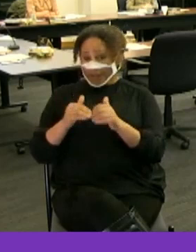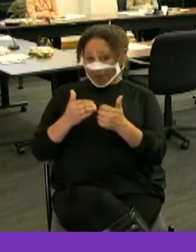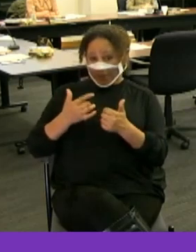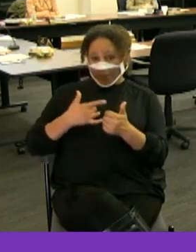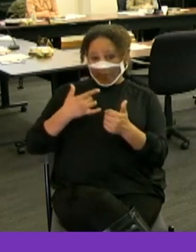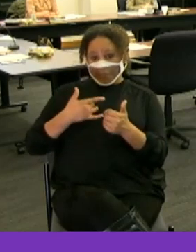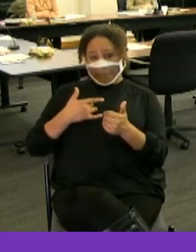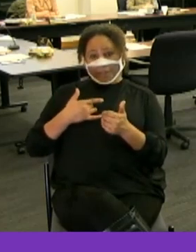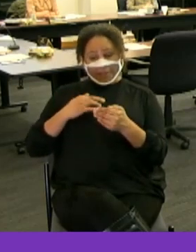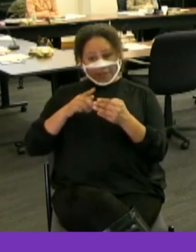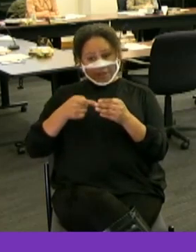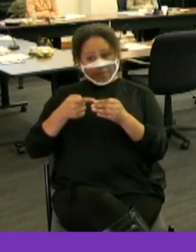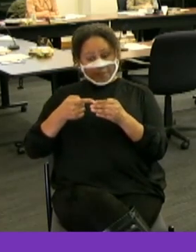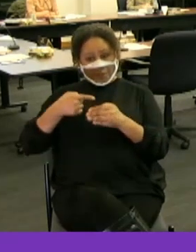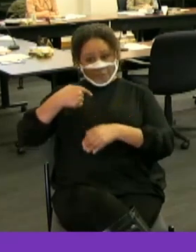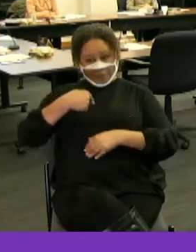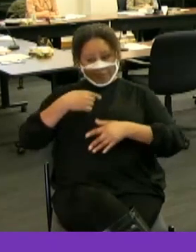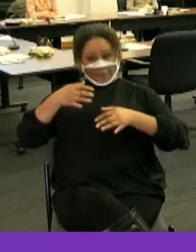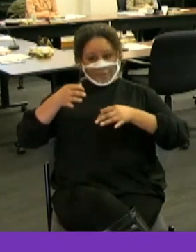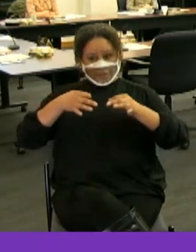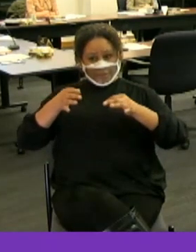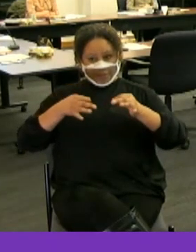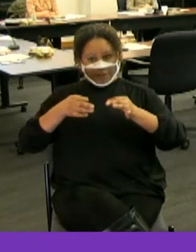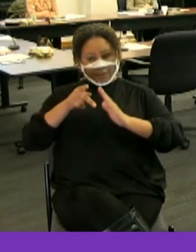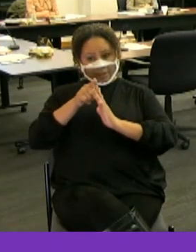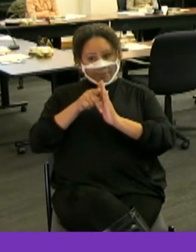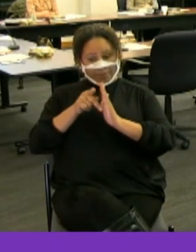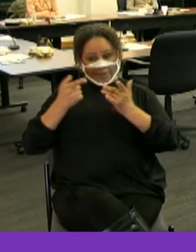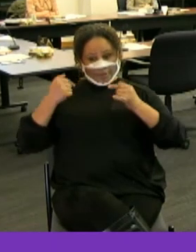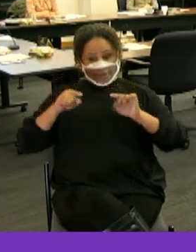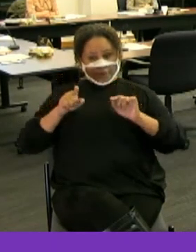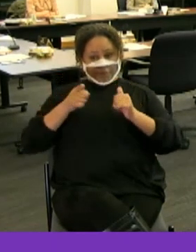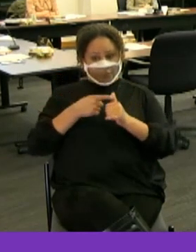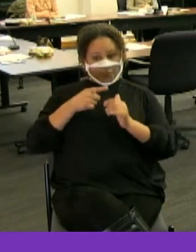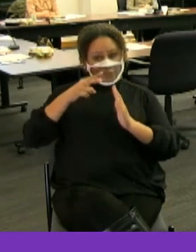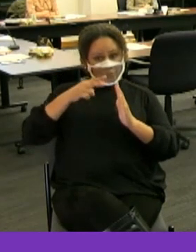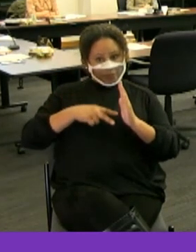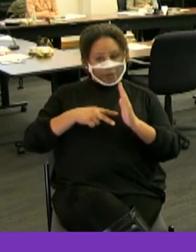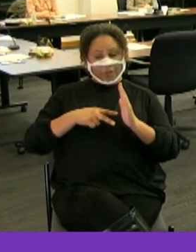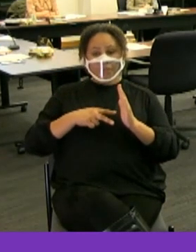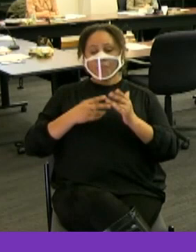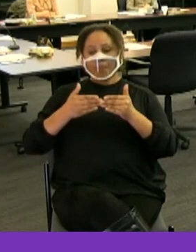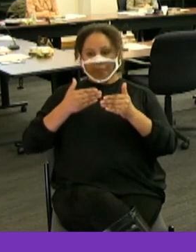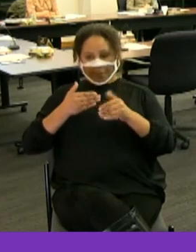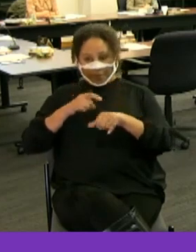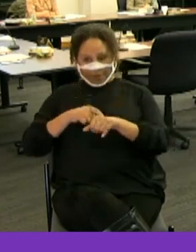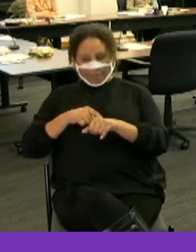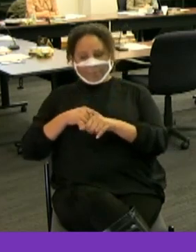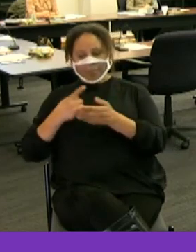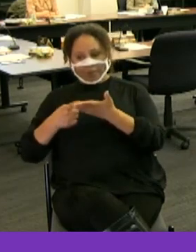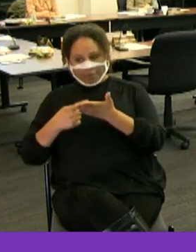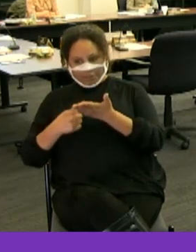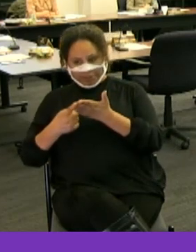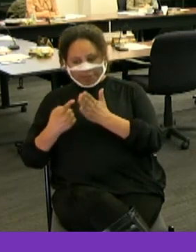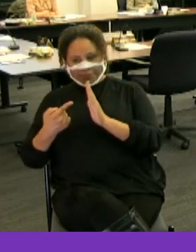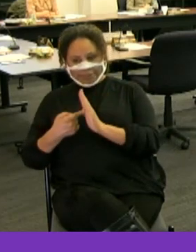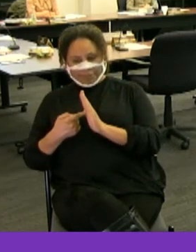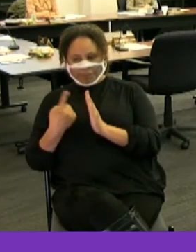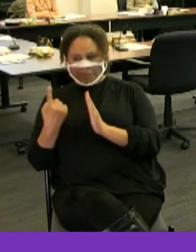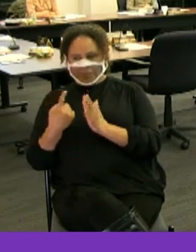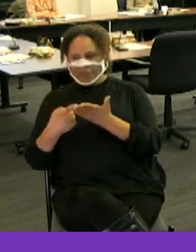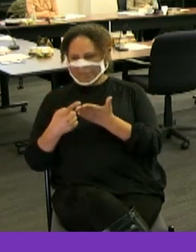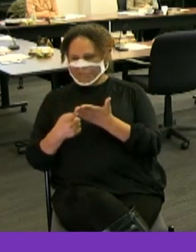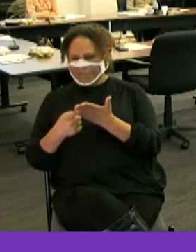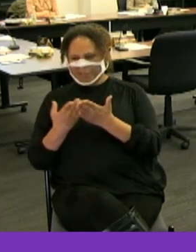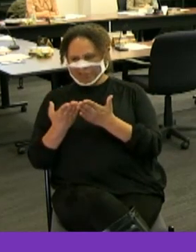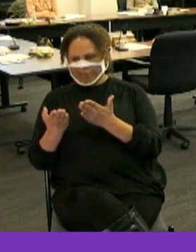about me explaining the policies during the first read, so that by the time we get to this, we can pretty much only cover things that we